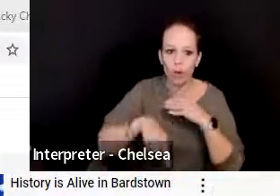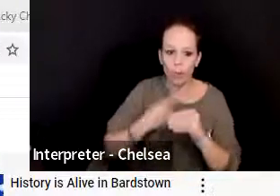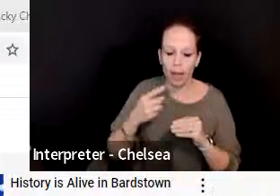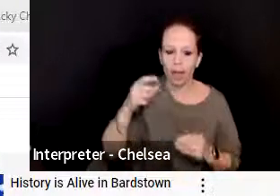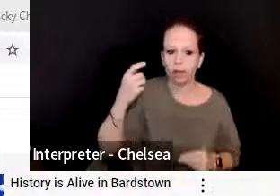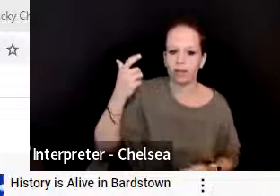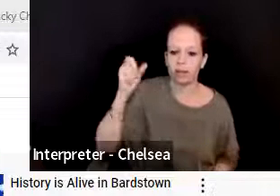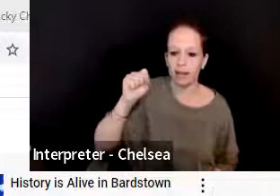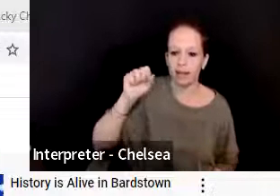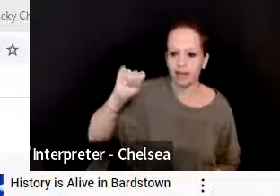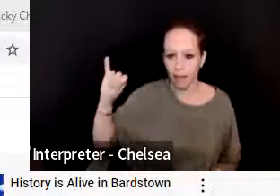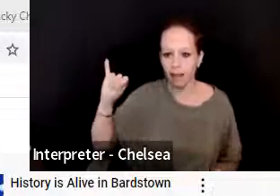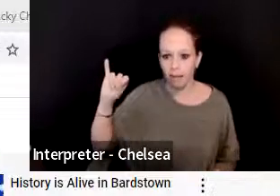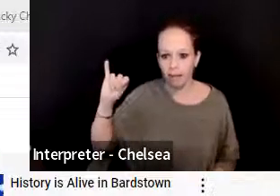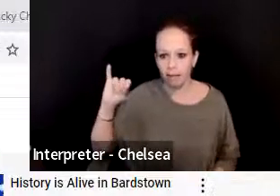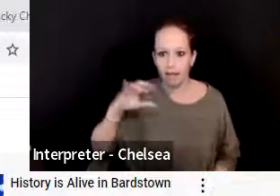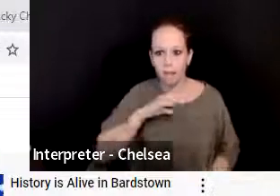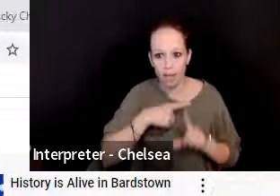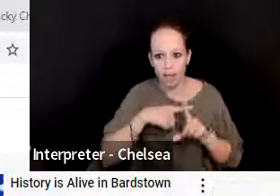Income, and working.